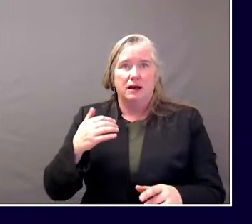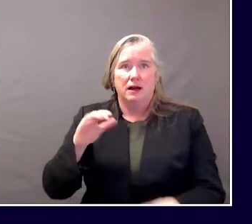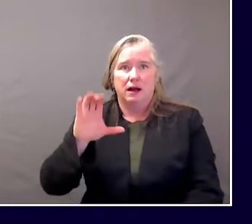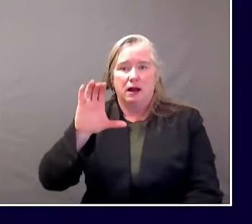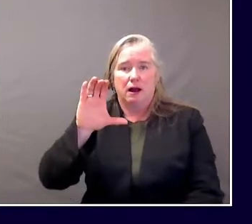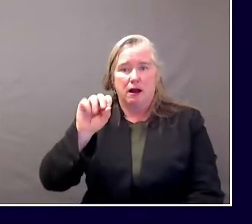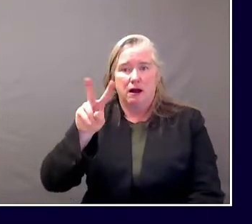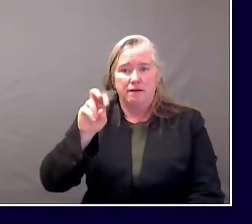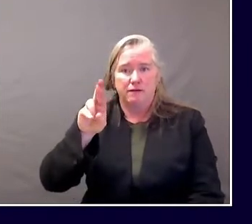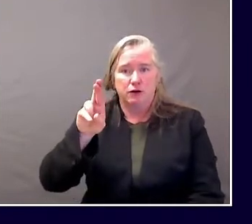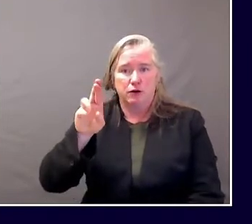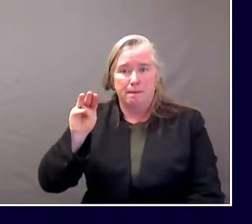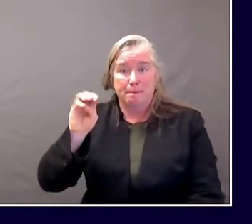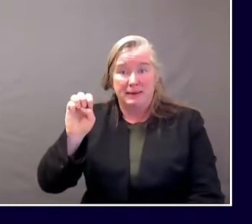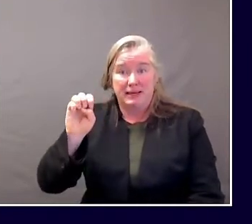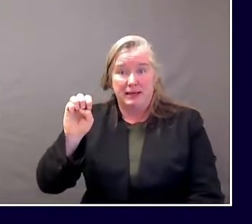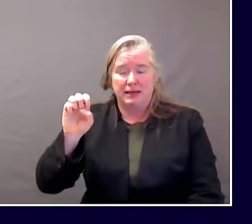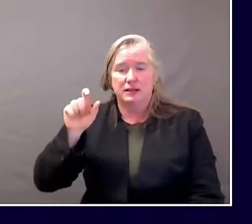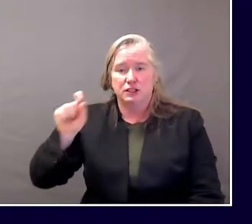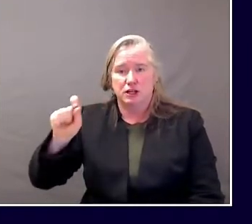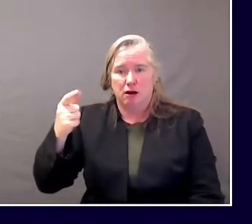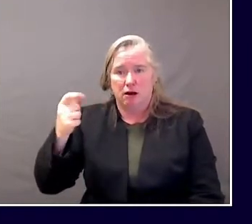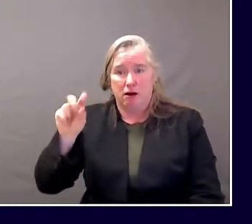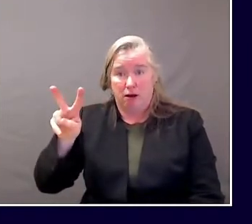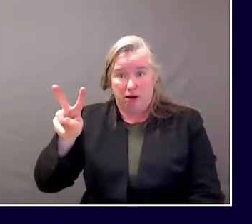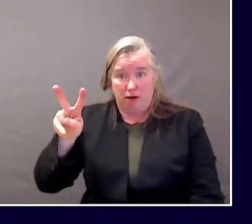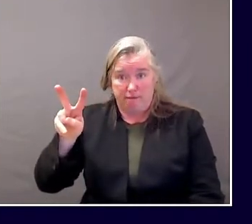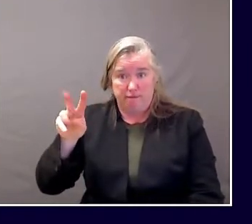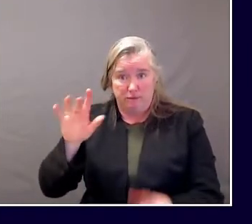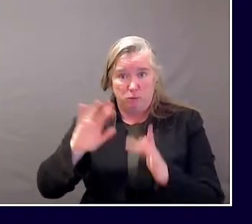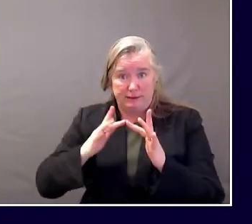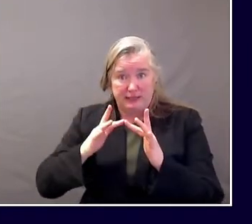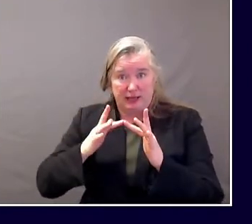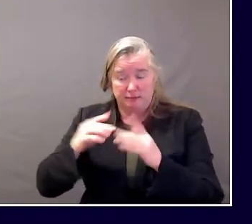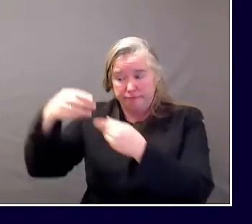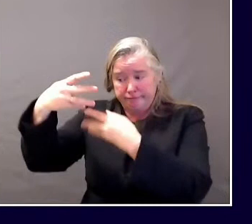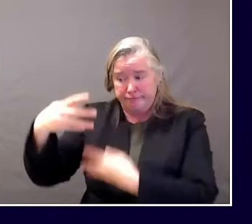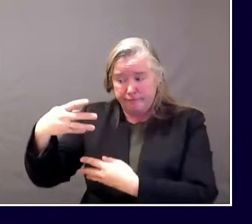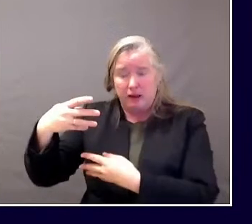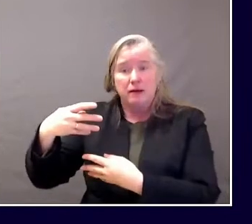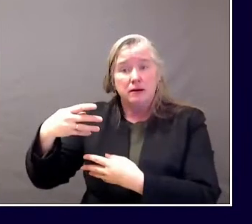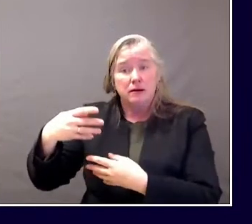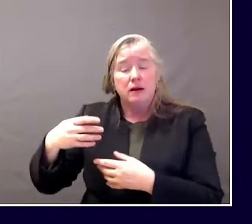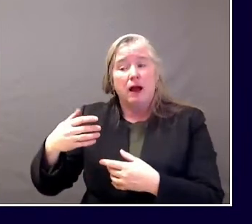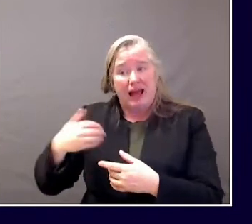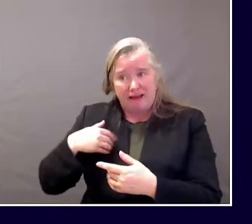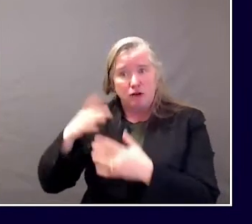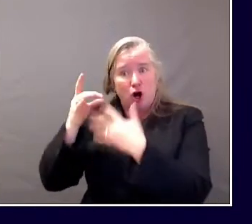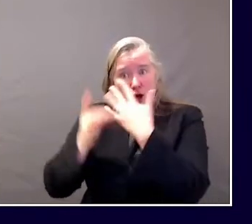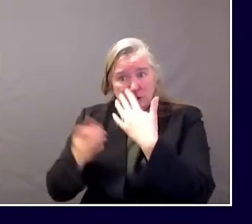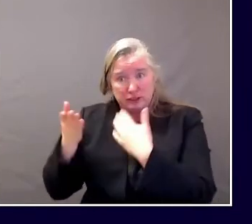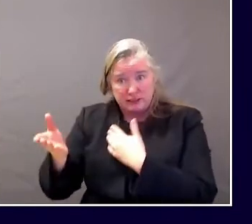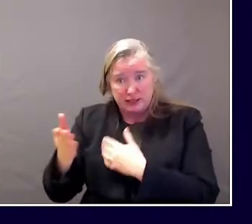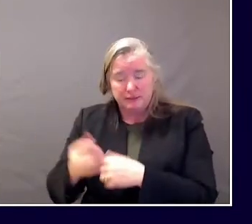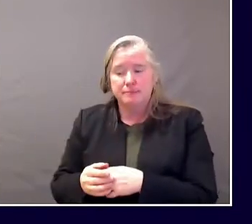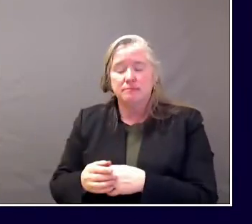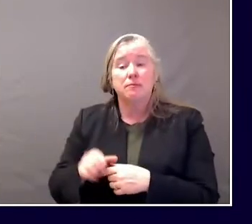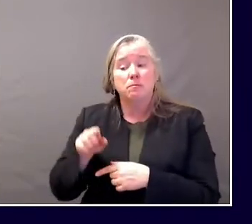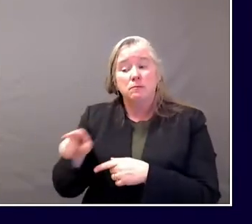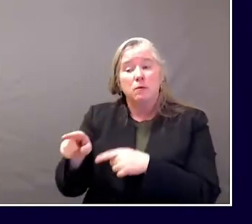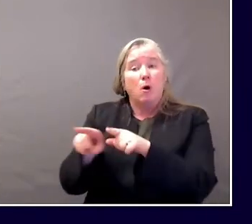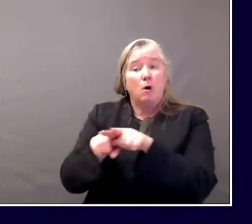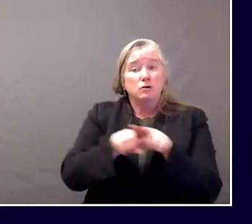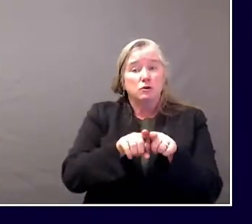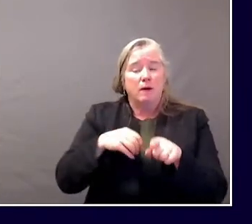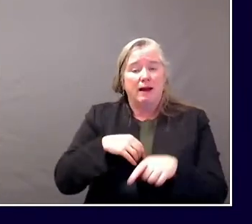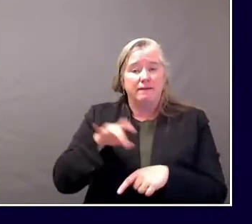that people who need affordable access to healthcare know where to find. We have a 1-800 number. We provide information, and I recommend that